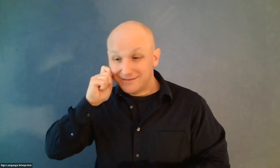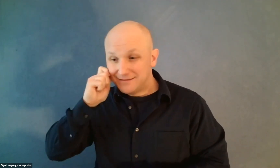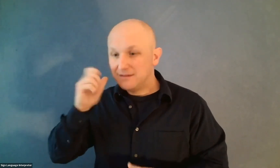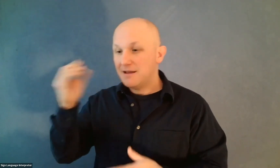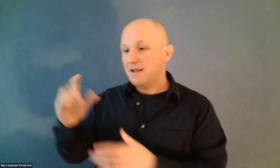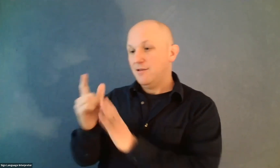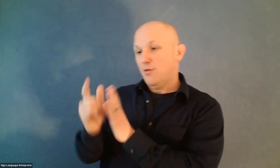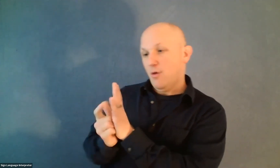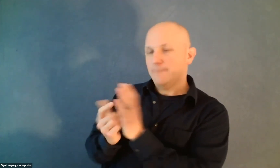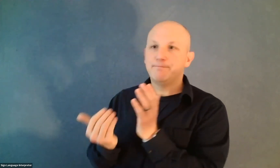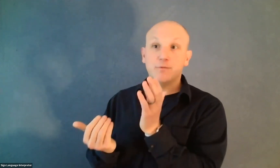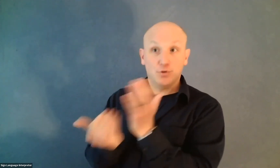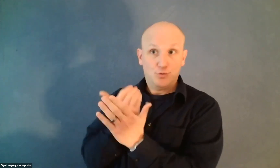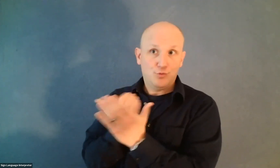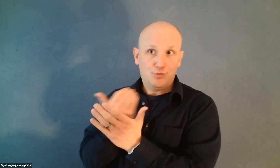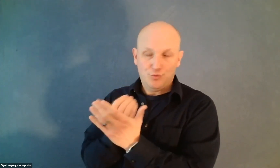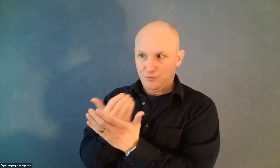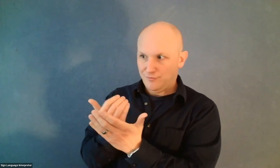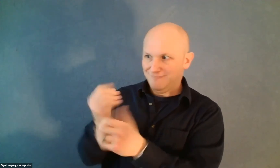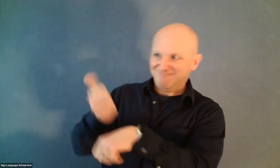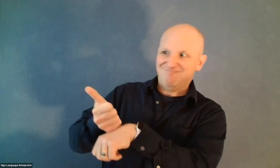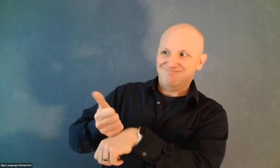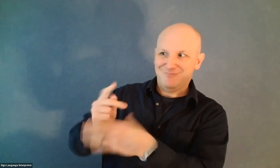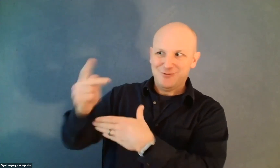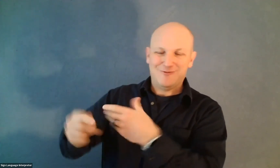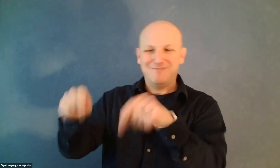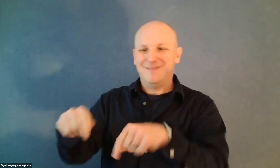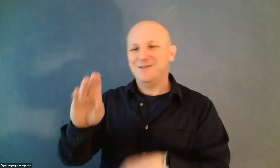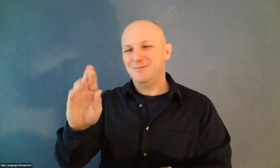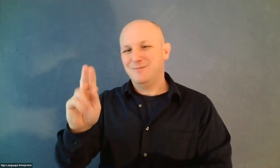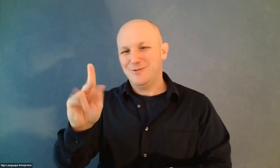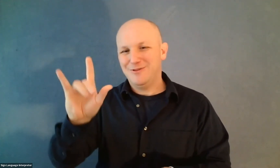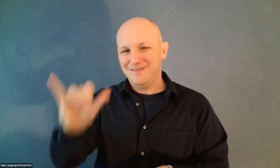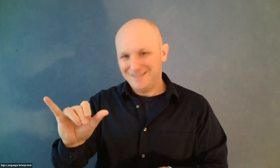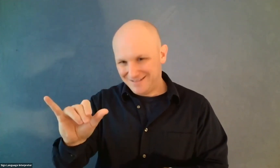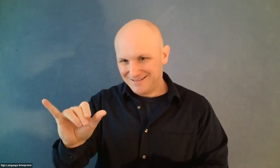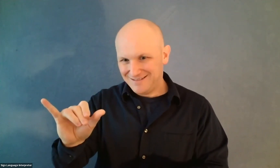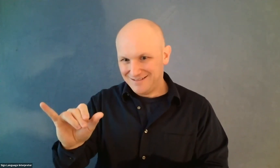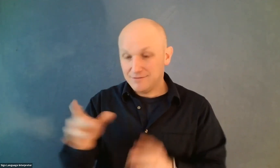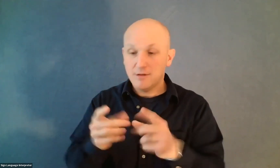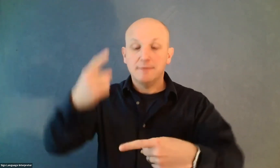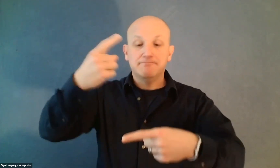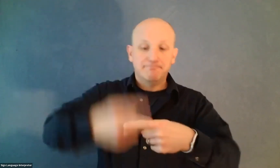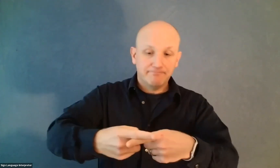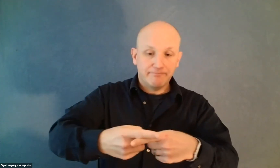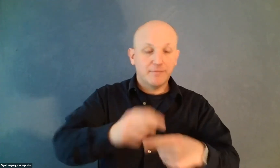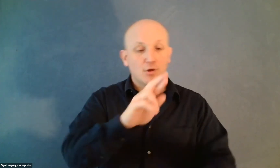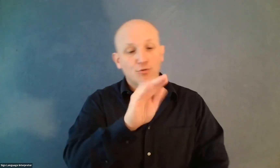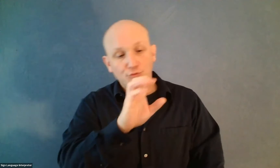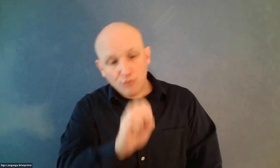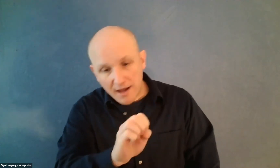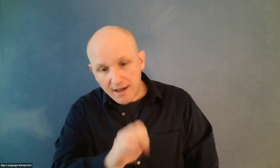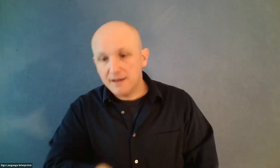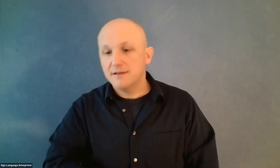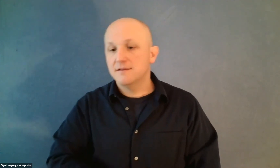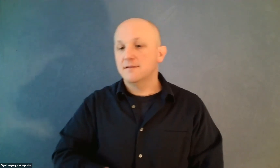new minor in Berkeley, and I'm really excited, especially as I'm studying intersectionality within race, feminism, and culture in gender and women's